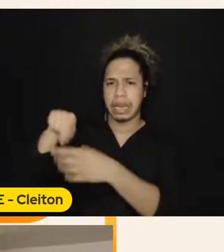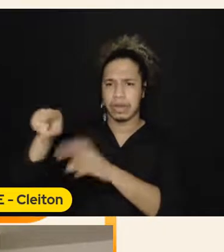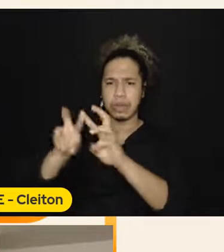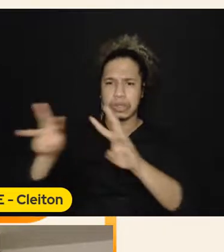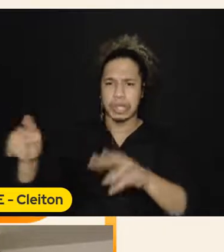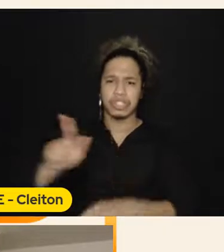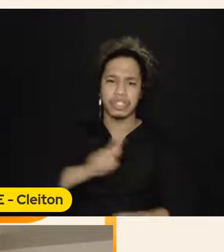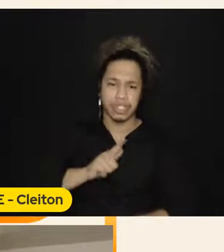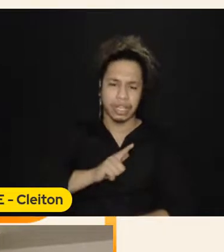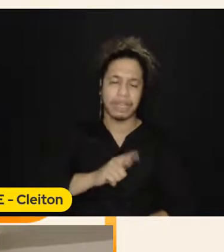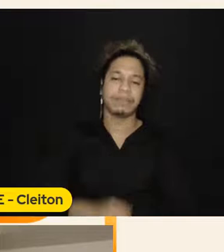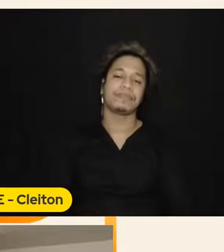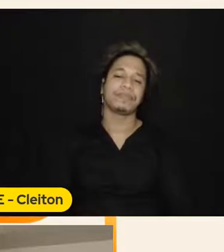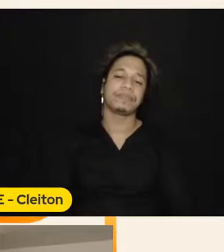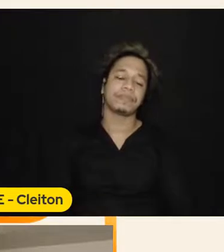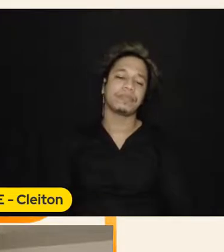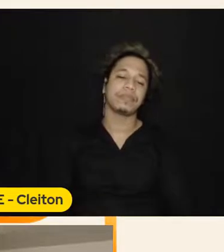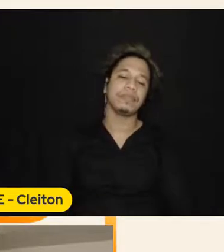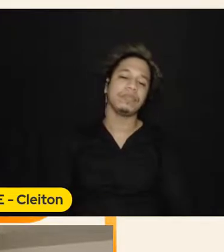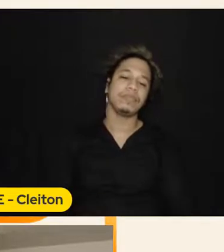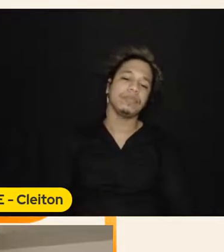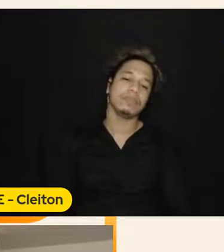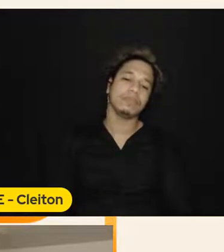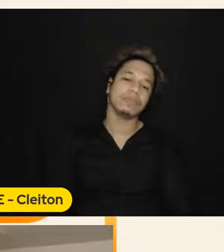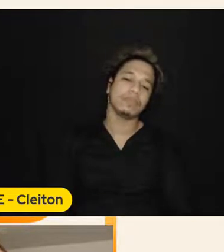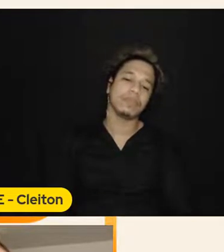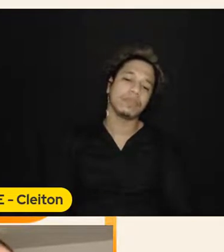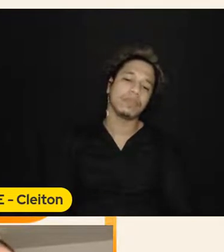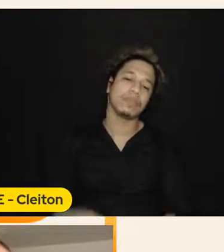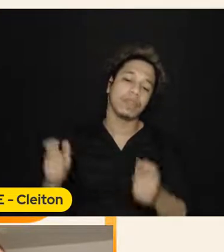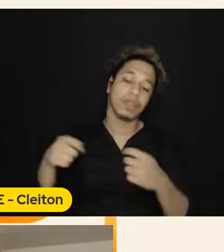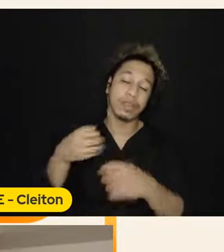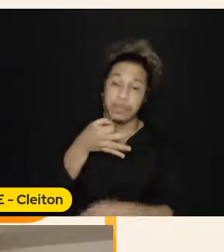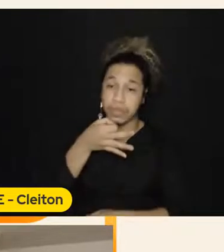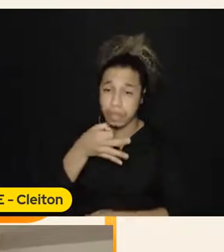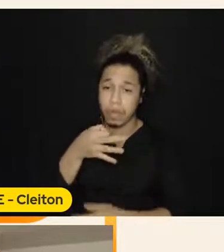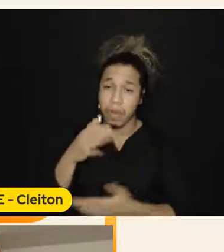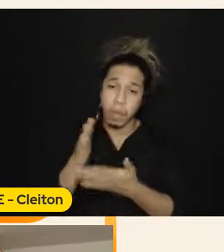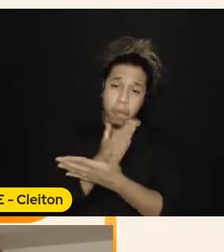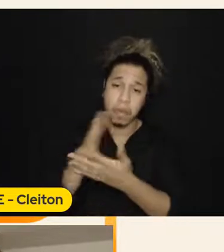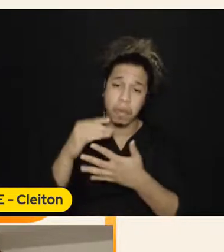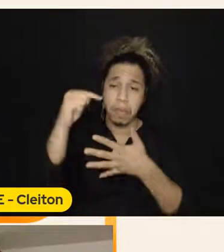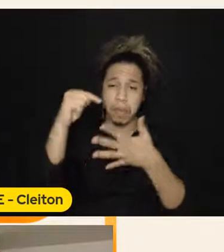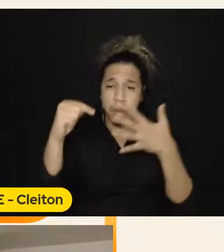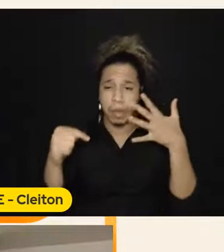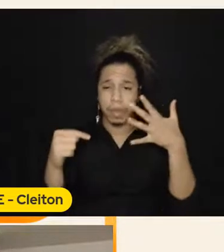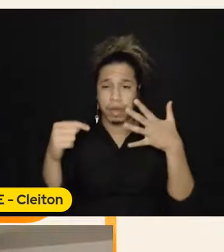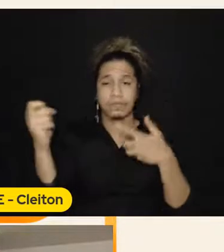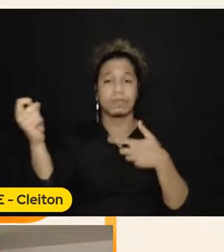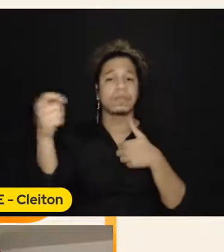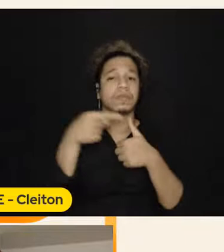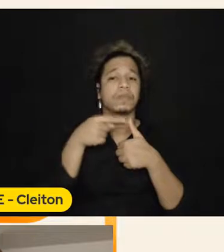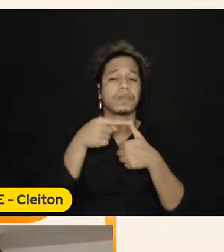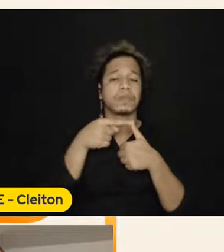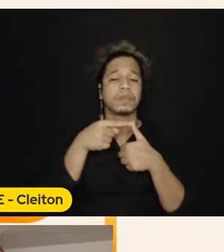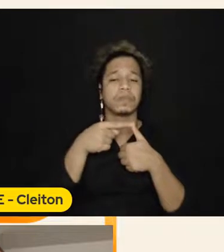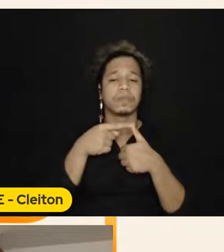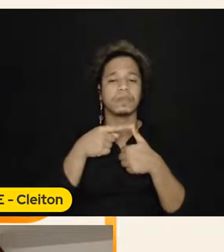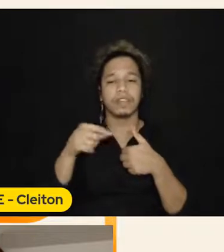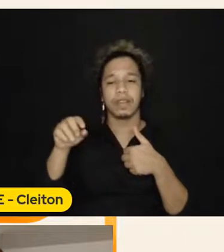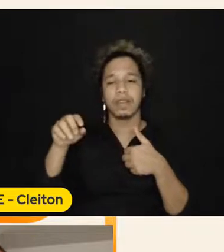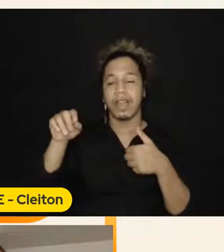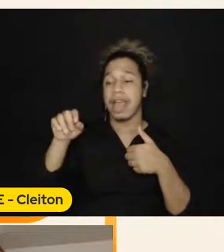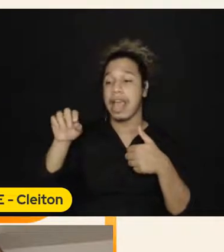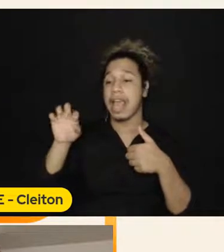other pieces of recommendation that I would like to suggest. I learned this from Betinha, from